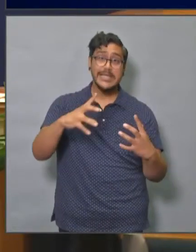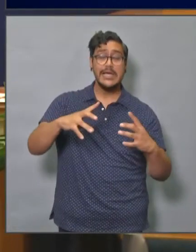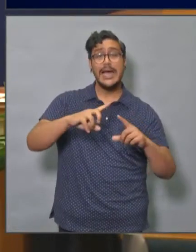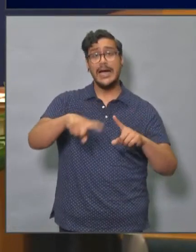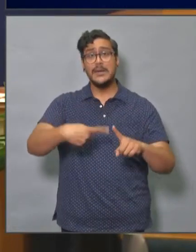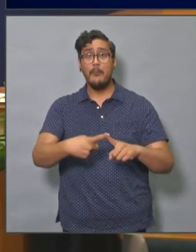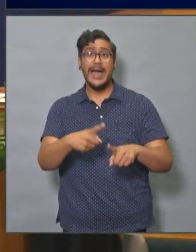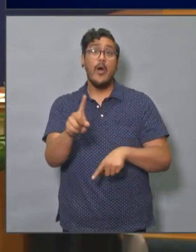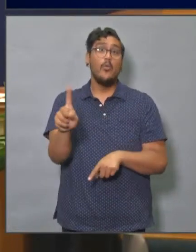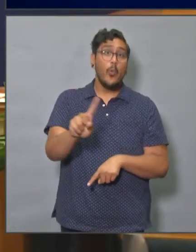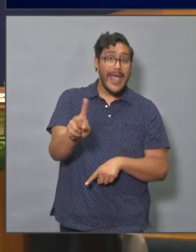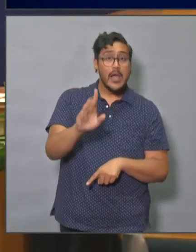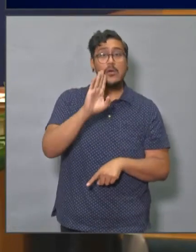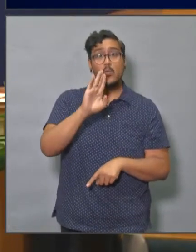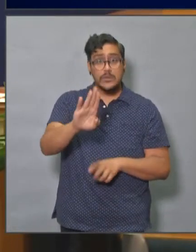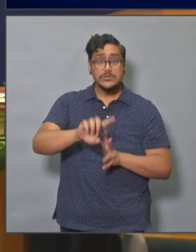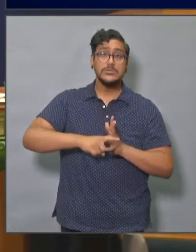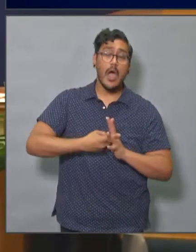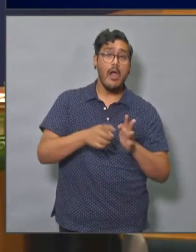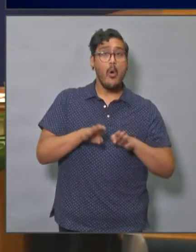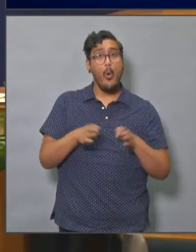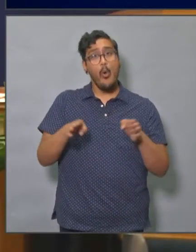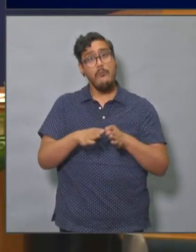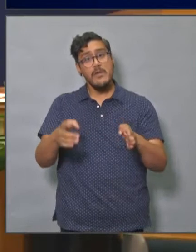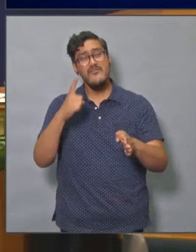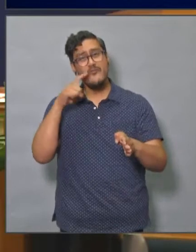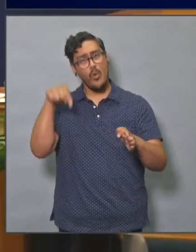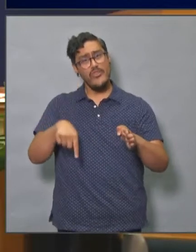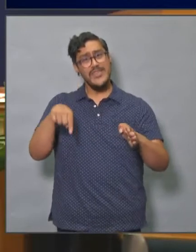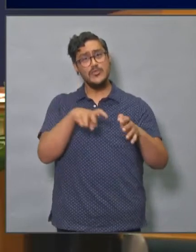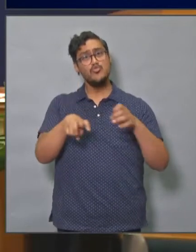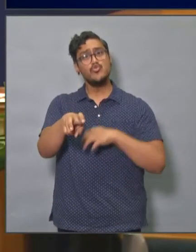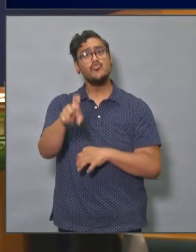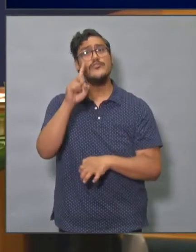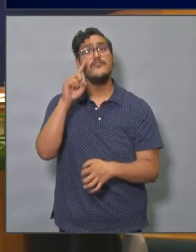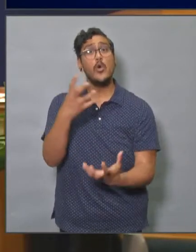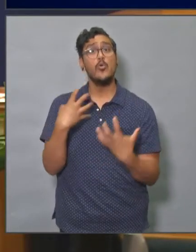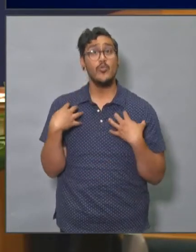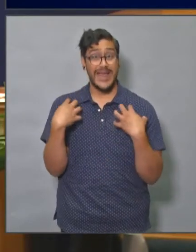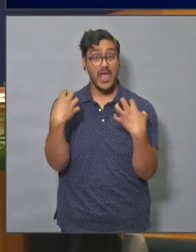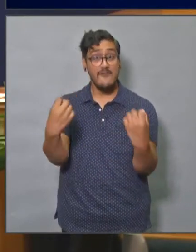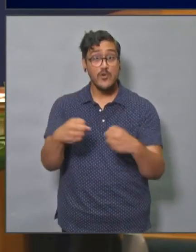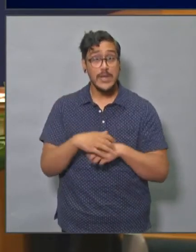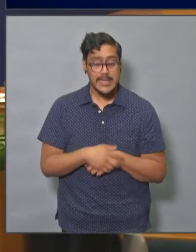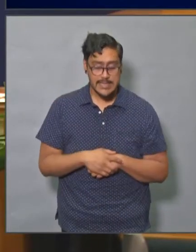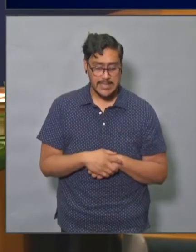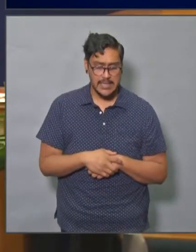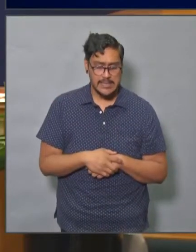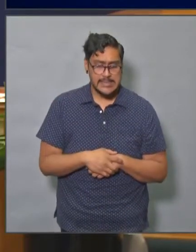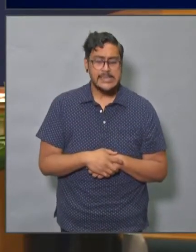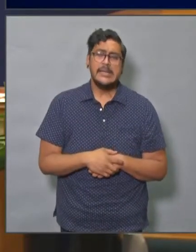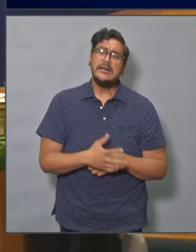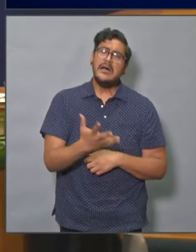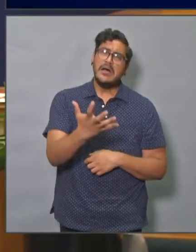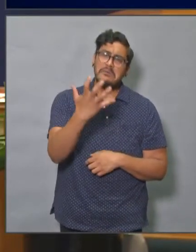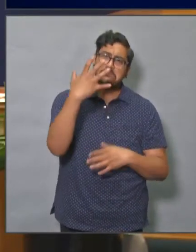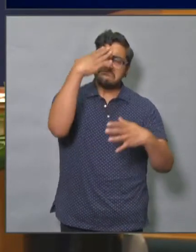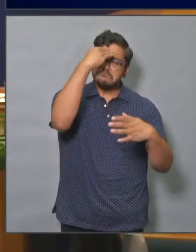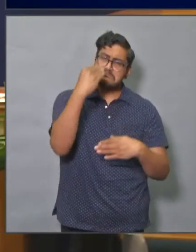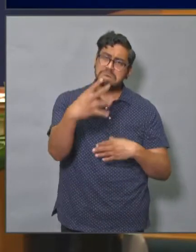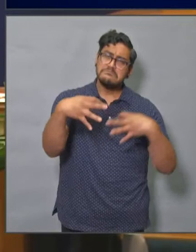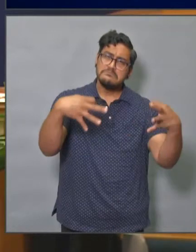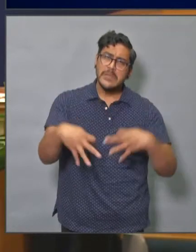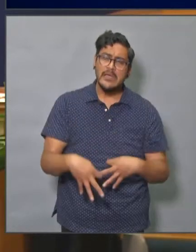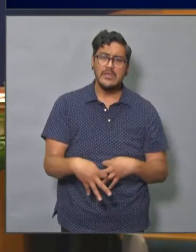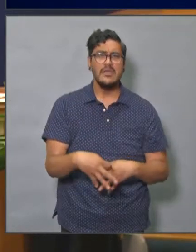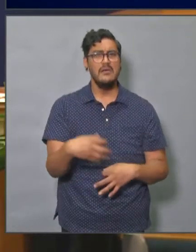we continue and how we continue on our recovery journey. I do want to say, as we're working with all of the different